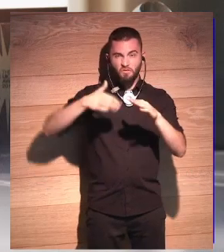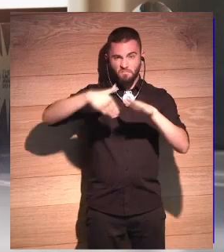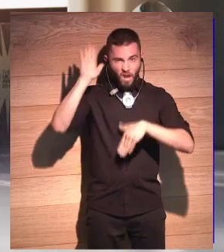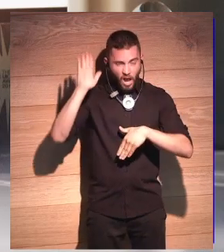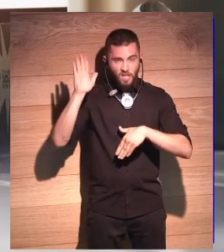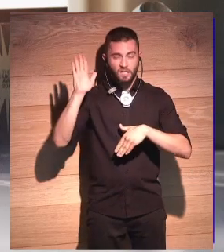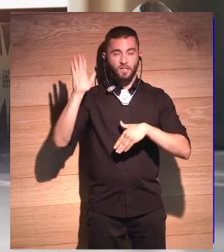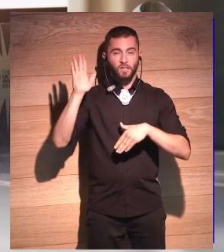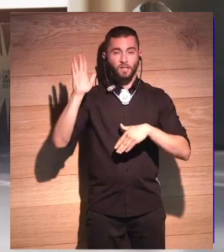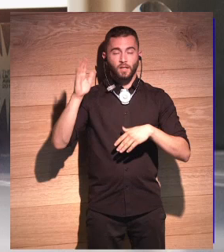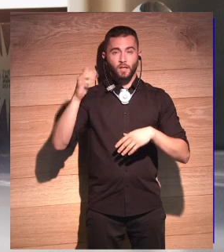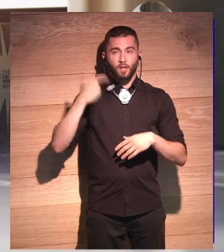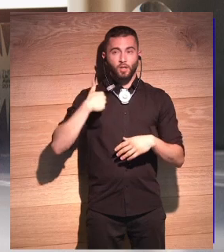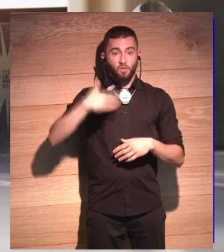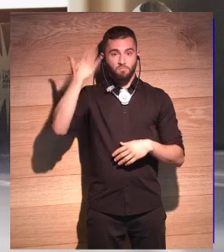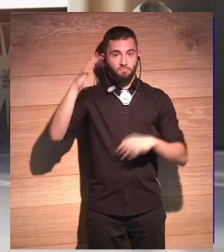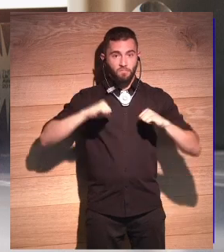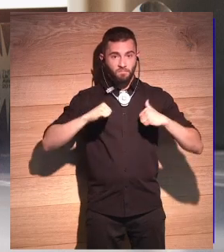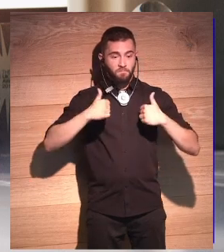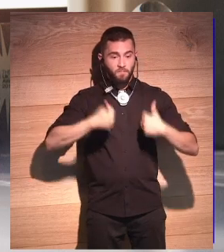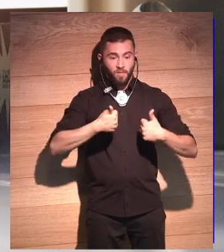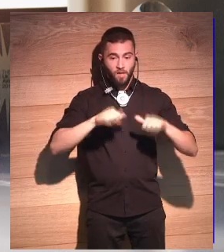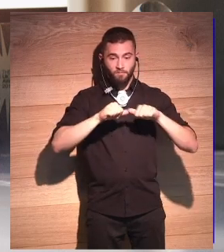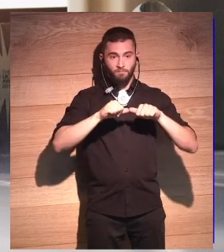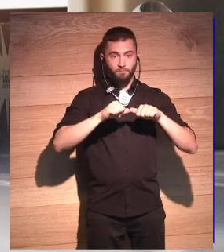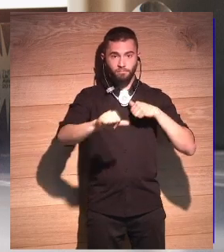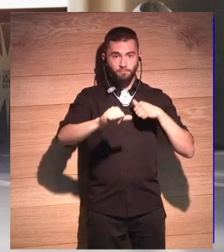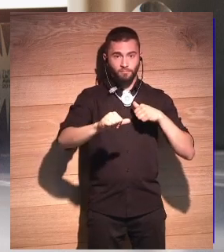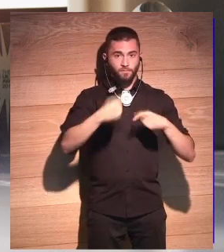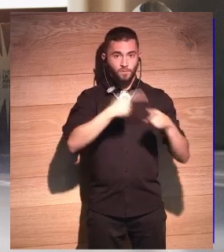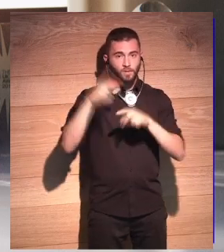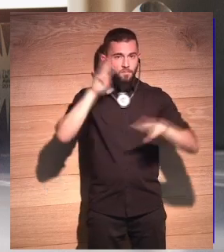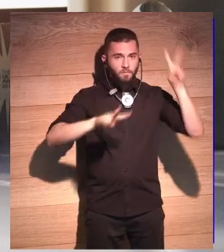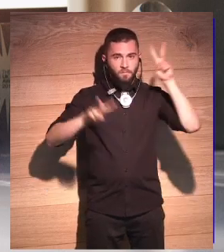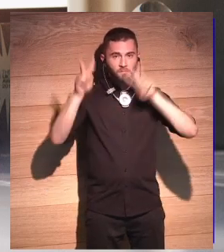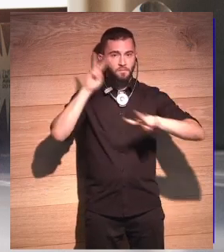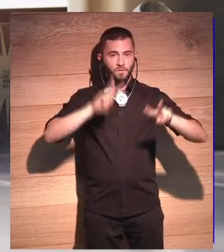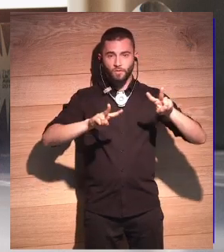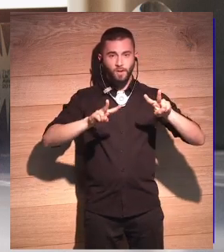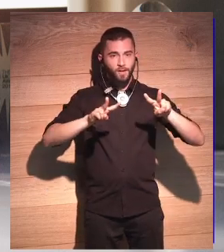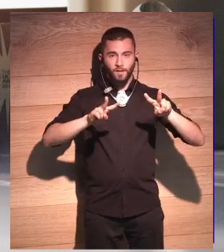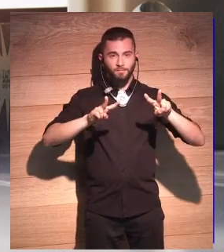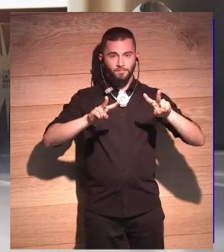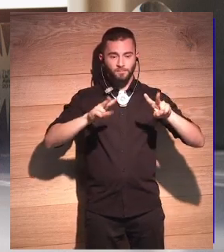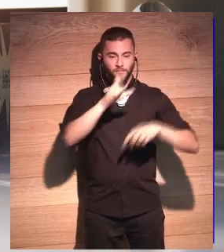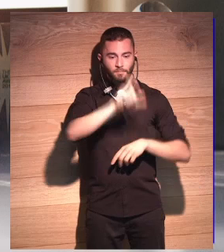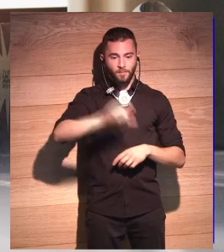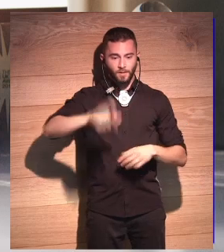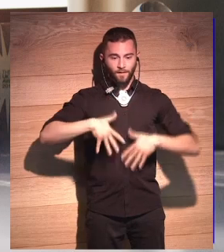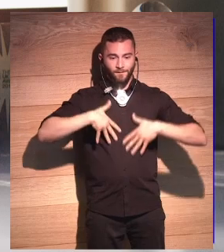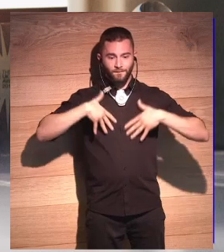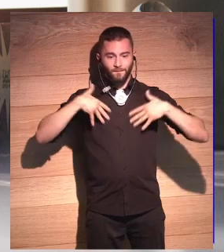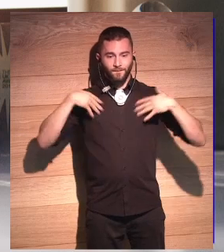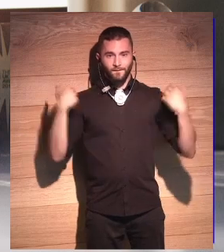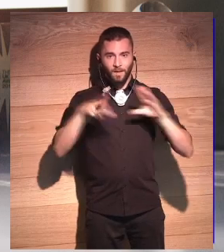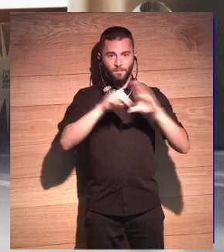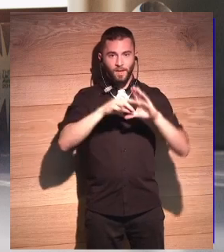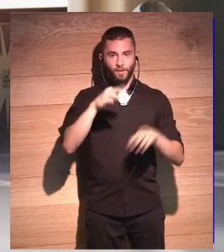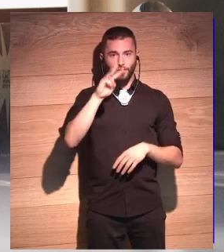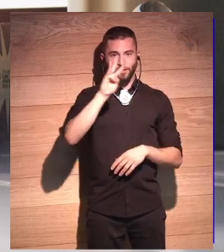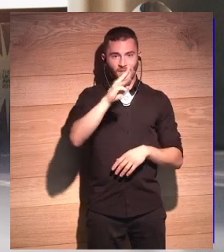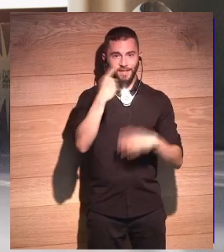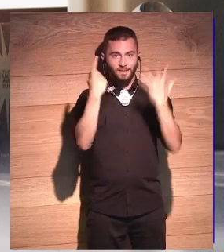joined, we did visual effects. So when people started getting excited about 360 video, that was easy for us, because all that visual effects